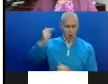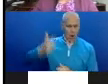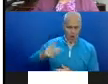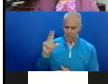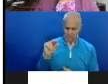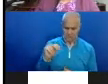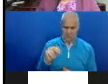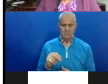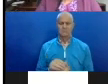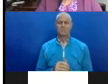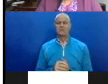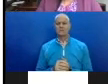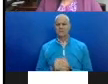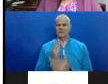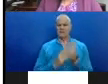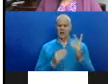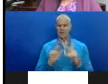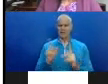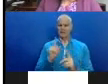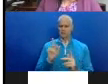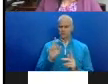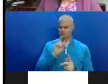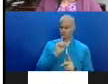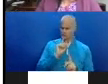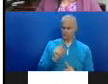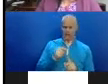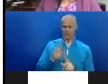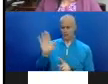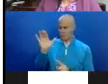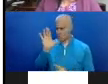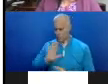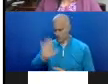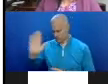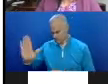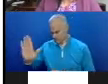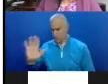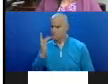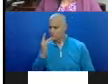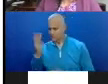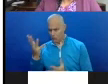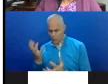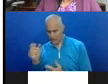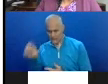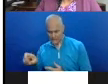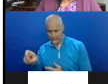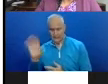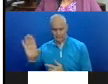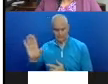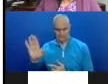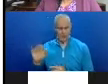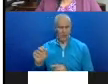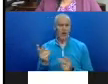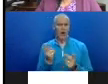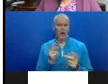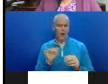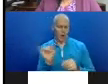it is trying to be responsive to the individual woman and what she wants, and who's in front of us, and also in terms of